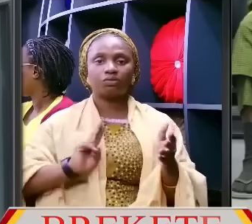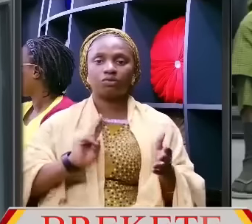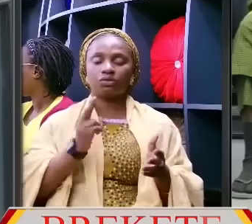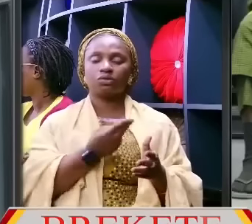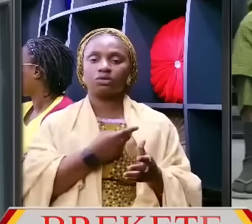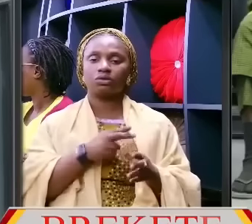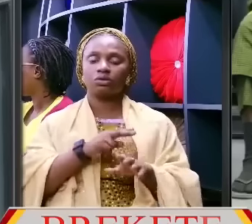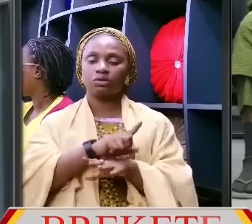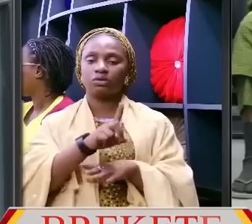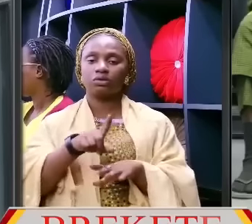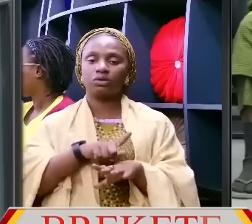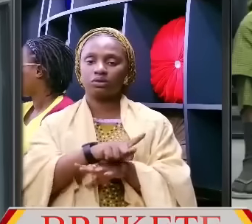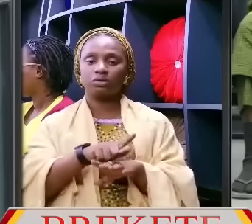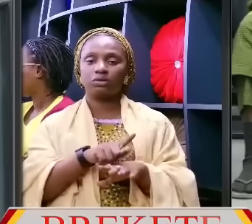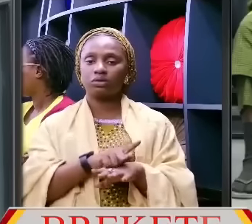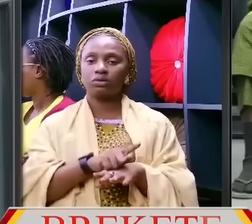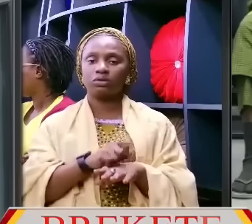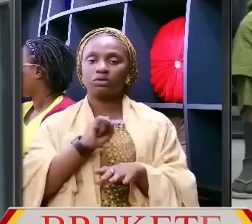forget